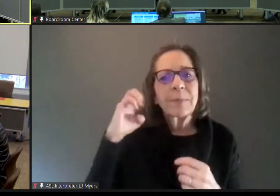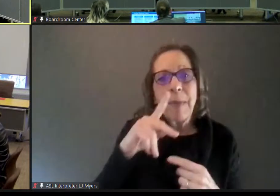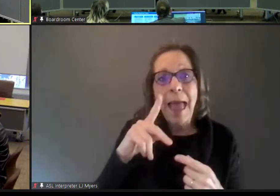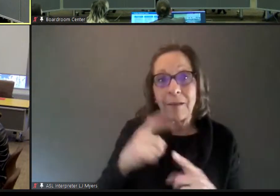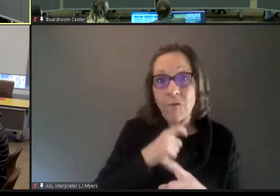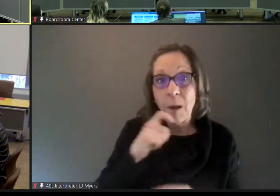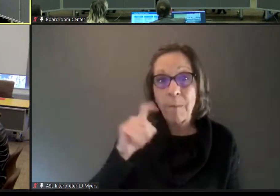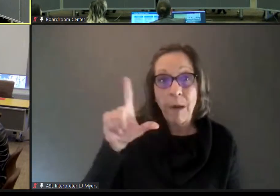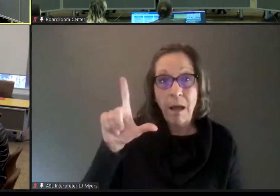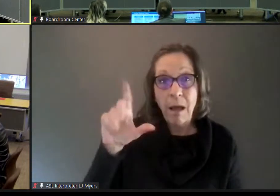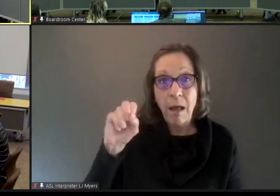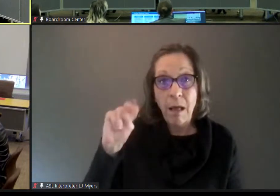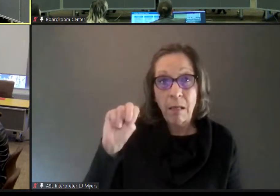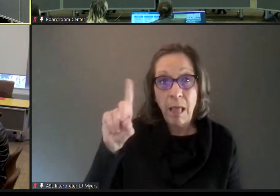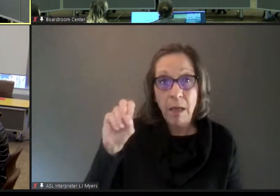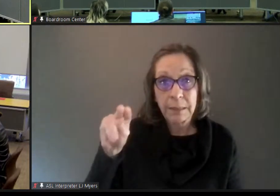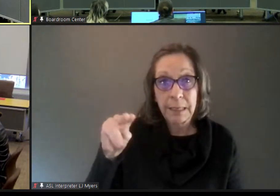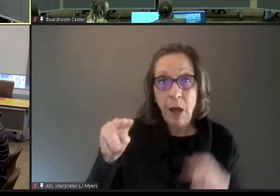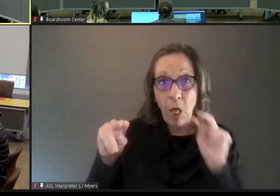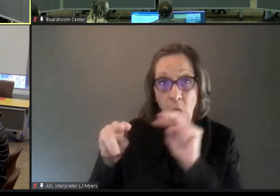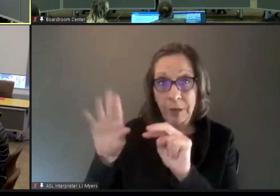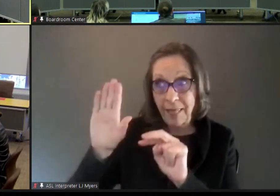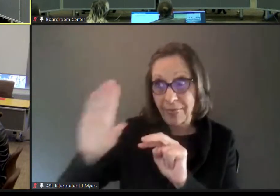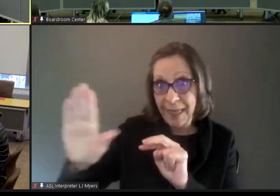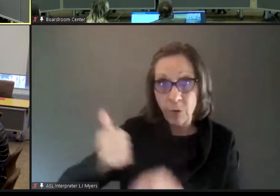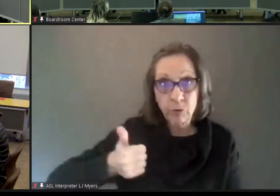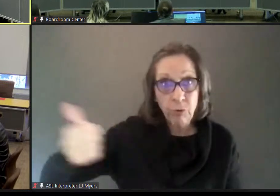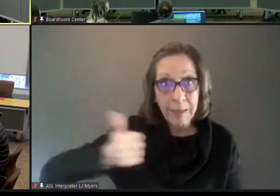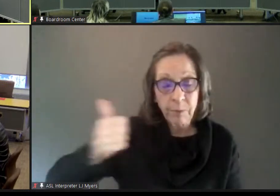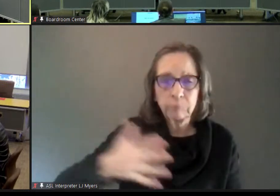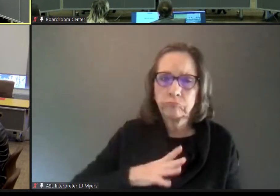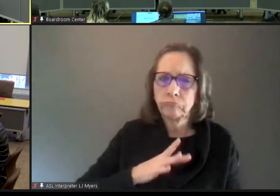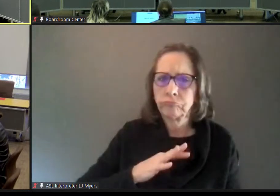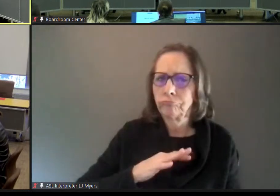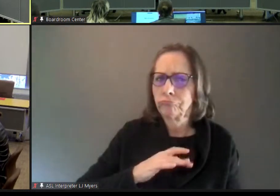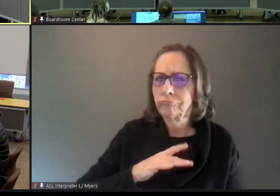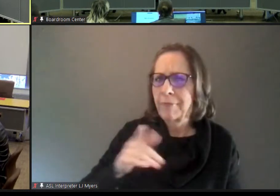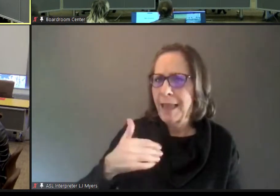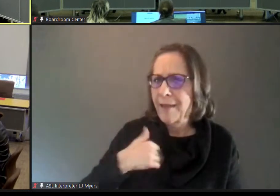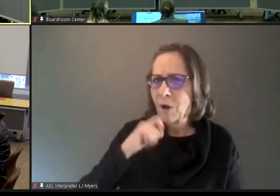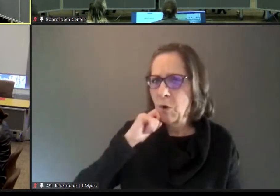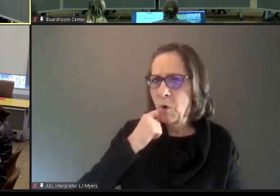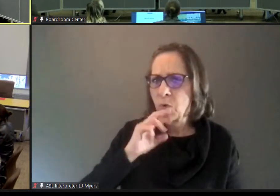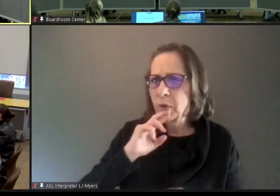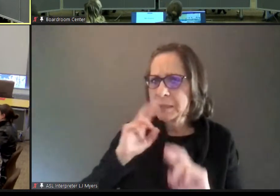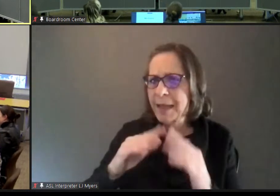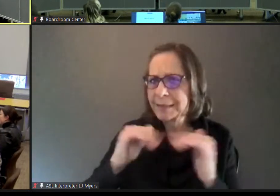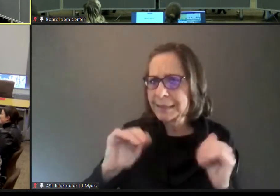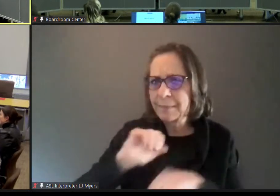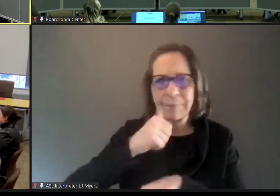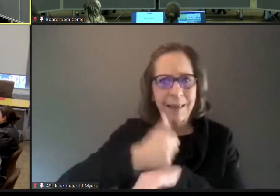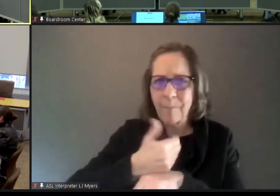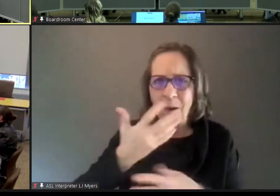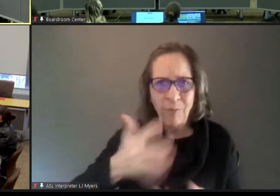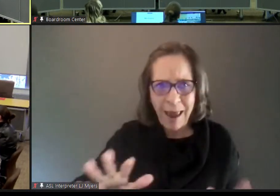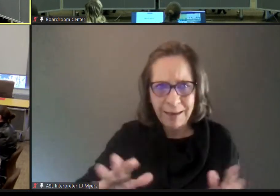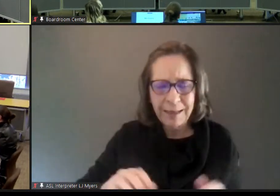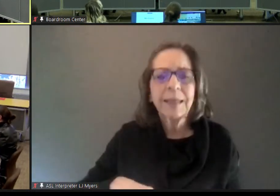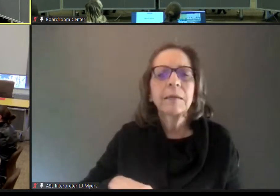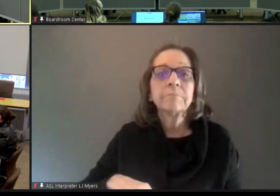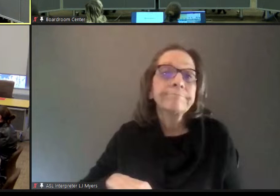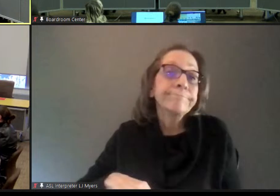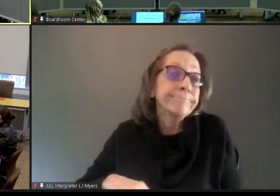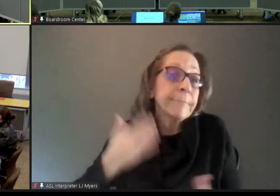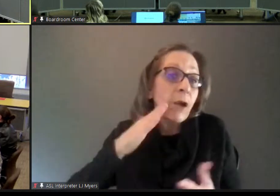yesterday. So, they have a pretty cool like response system in place. So I don't know